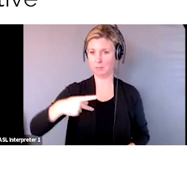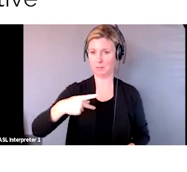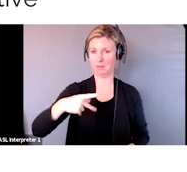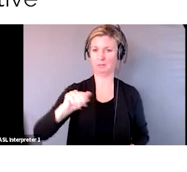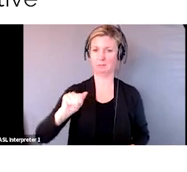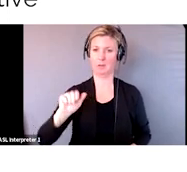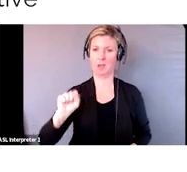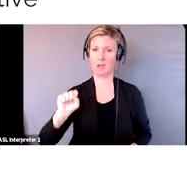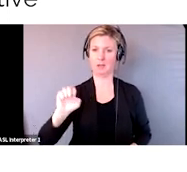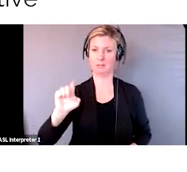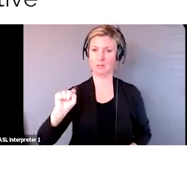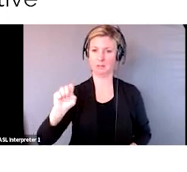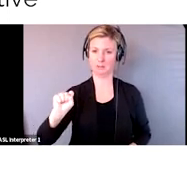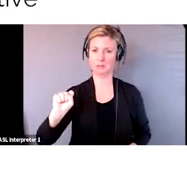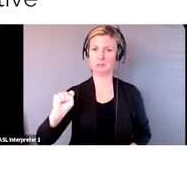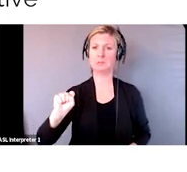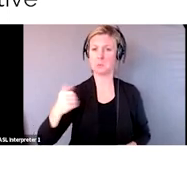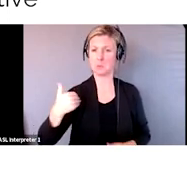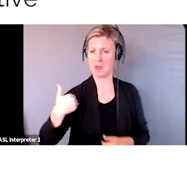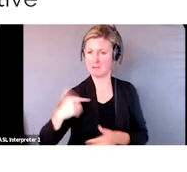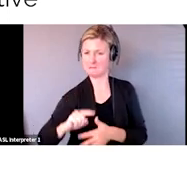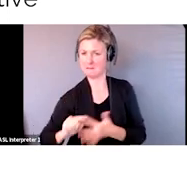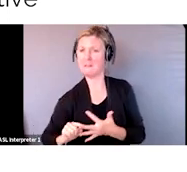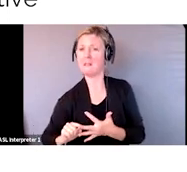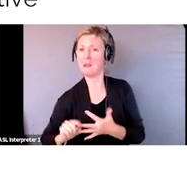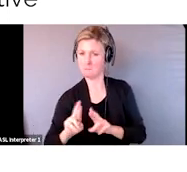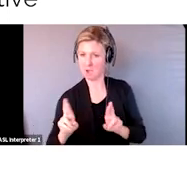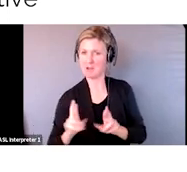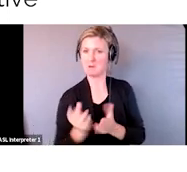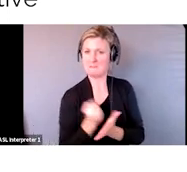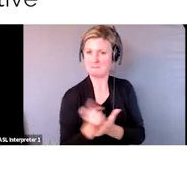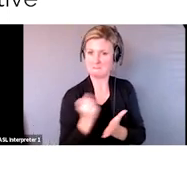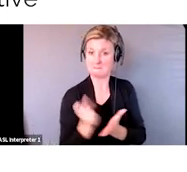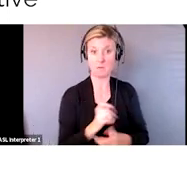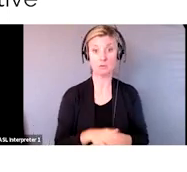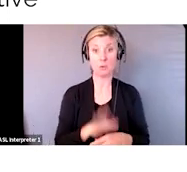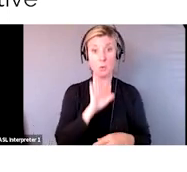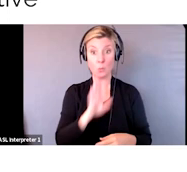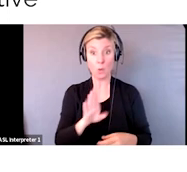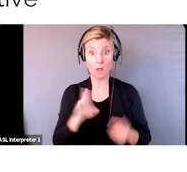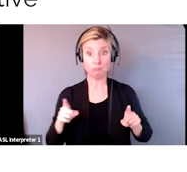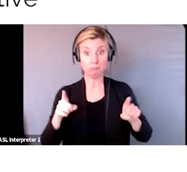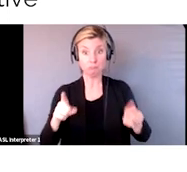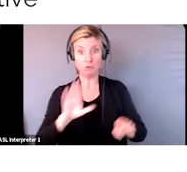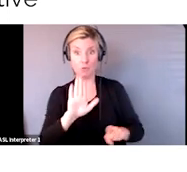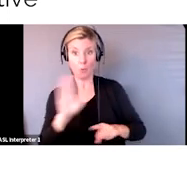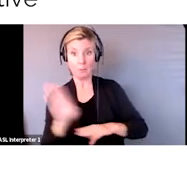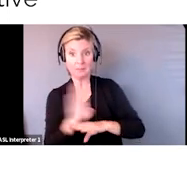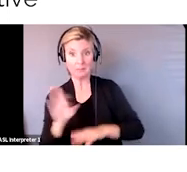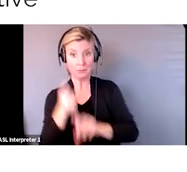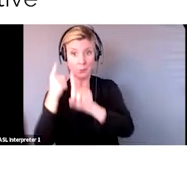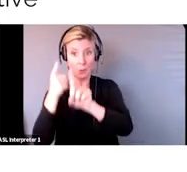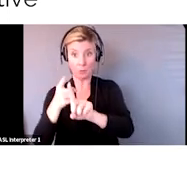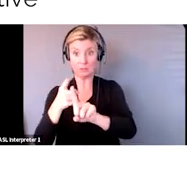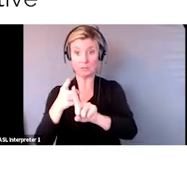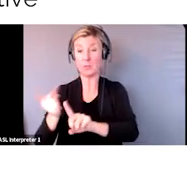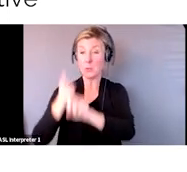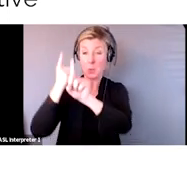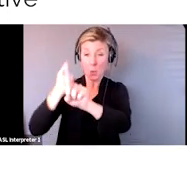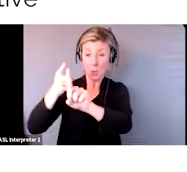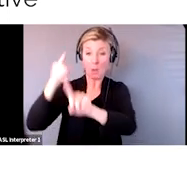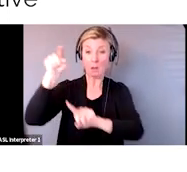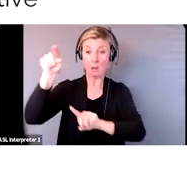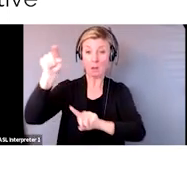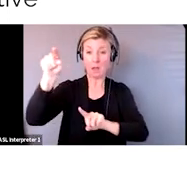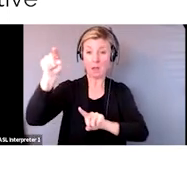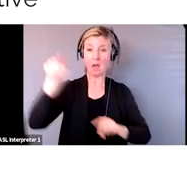It should align with your business goals. So if the business is trying to achieve X, how does your IP strategy work